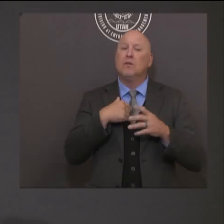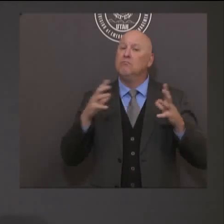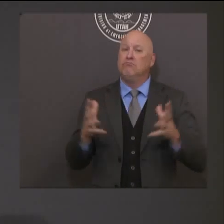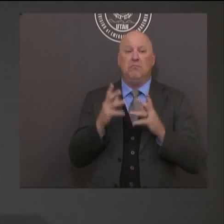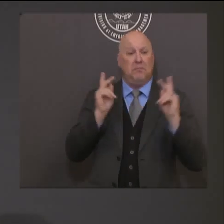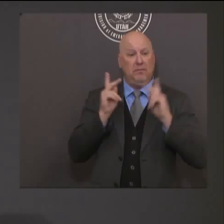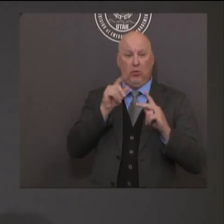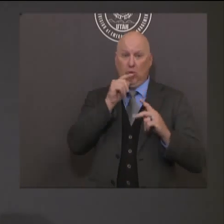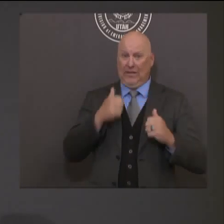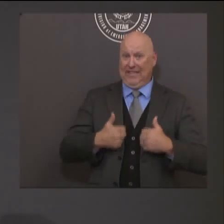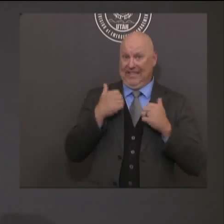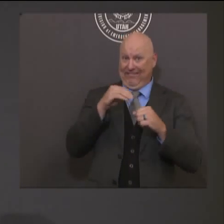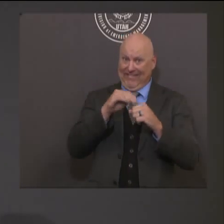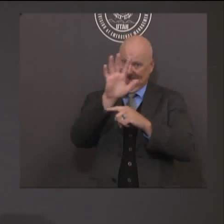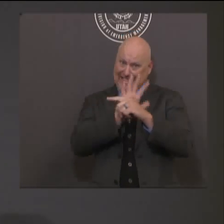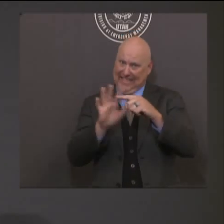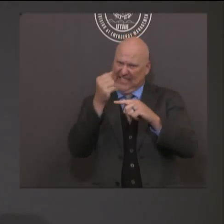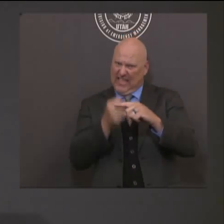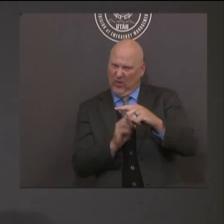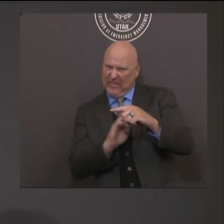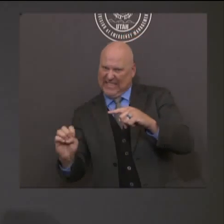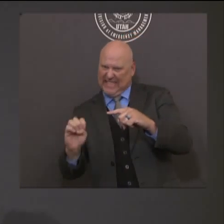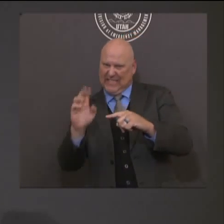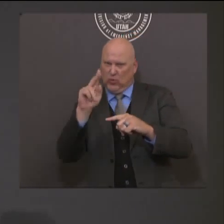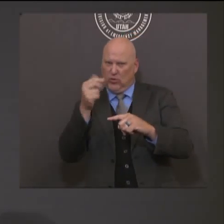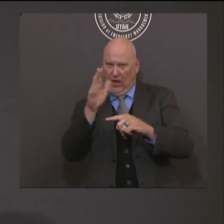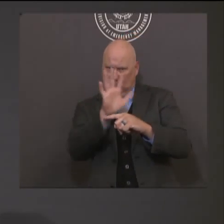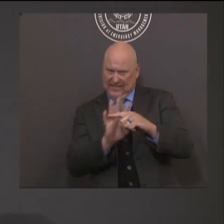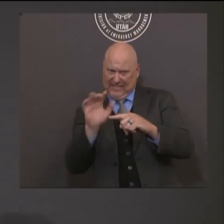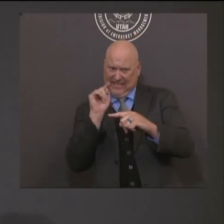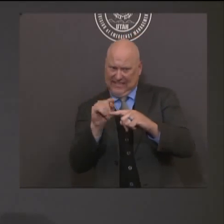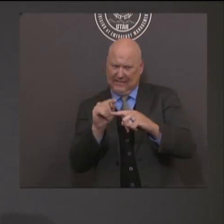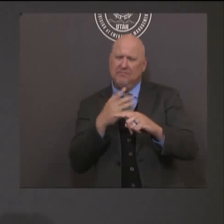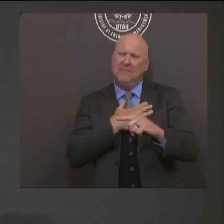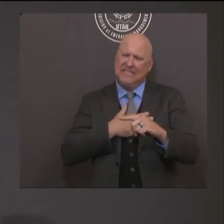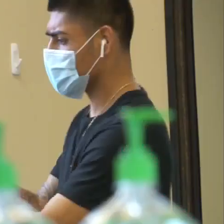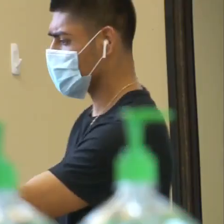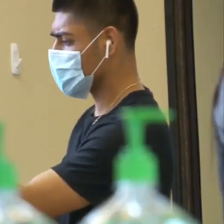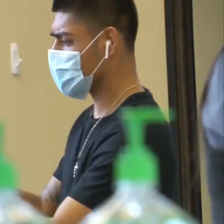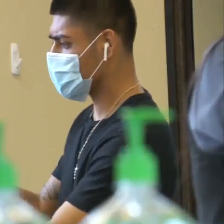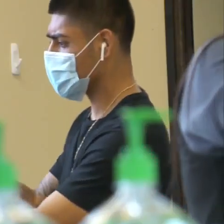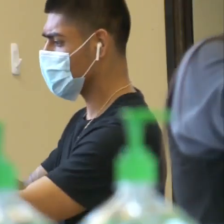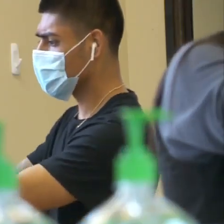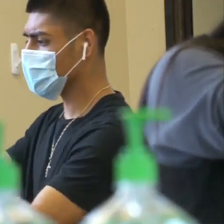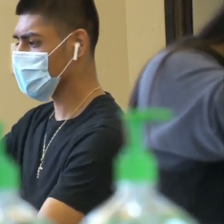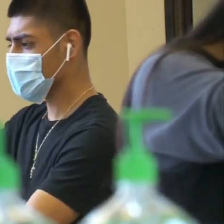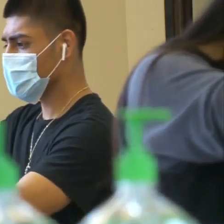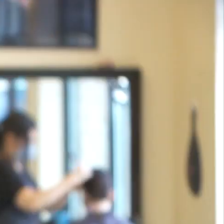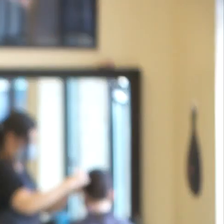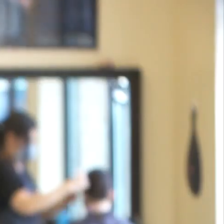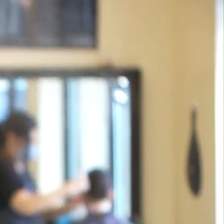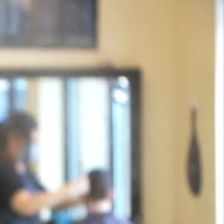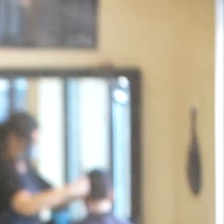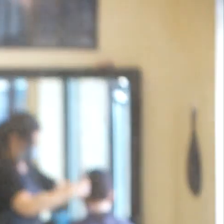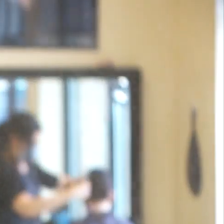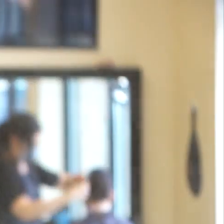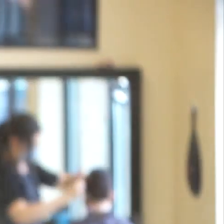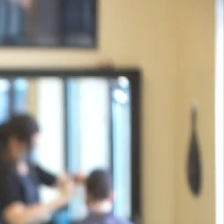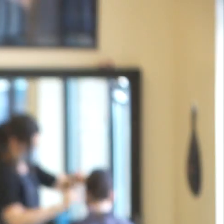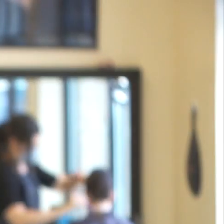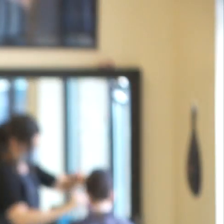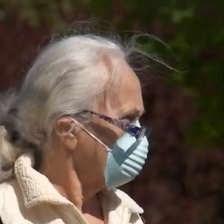the tribal health directives. They're trying to get a handle on this. We're trying to give them some assistance. The governor's executive order also strongly pushes